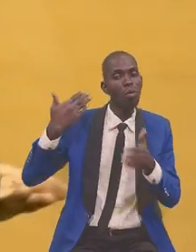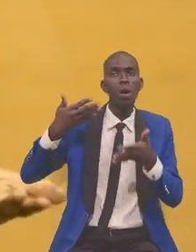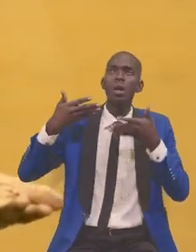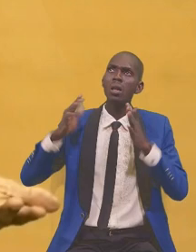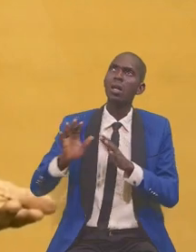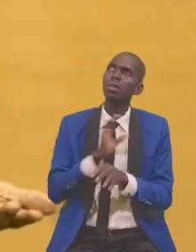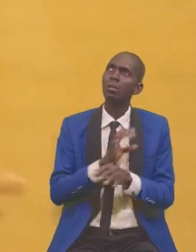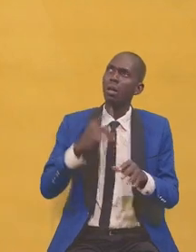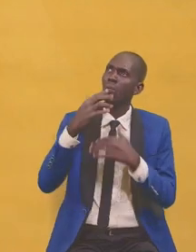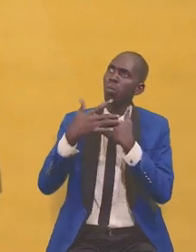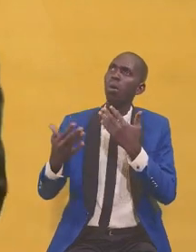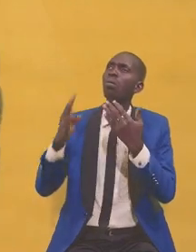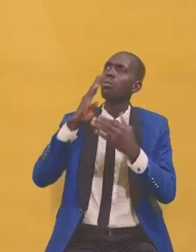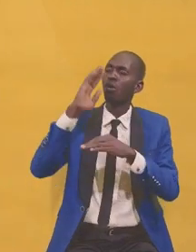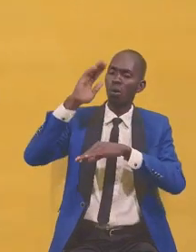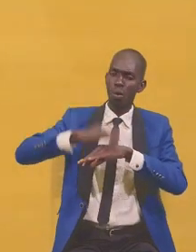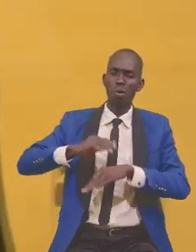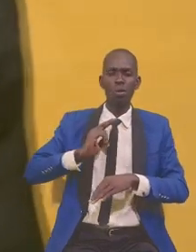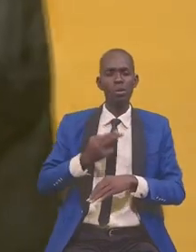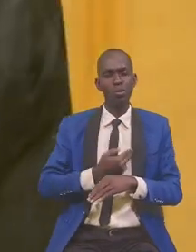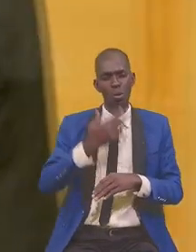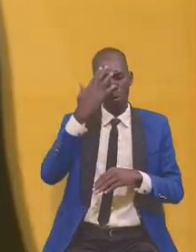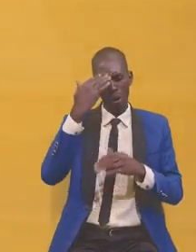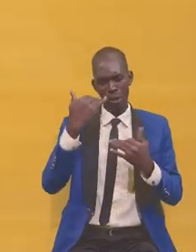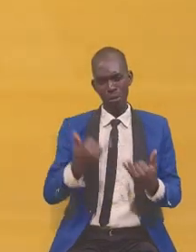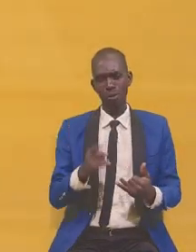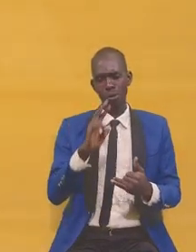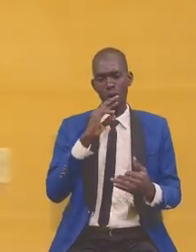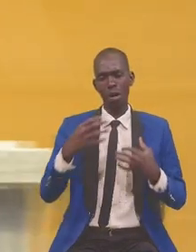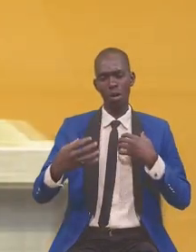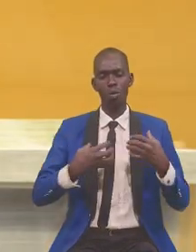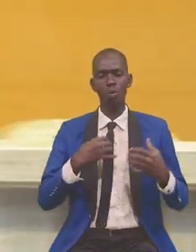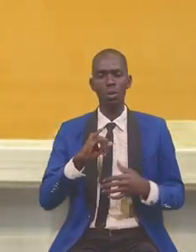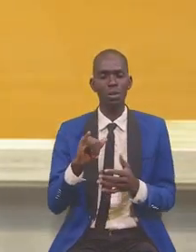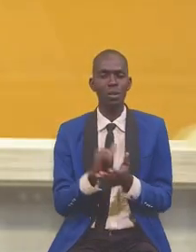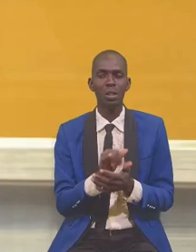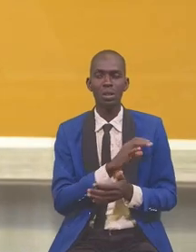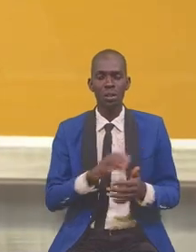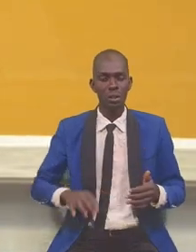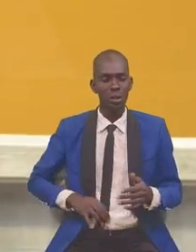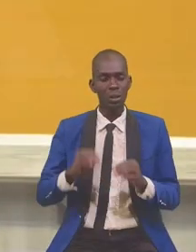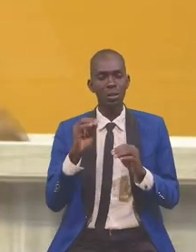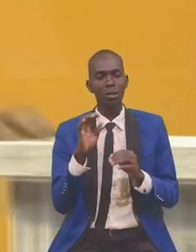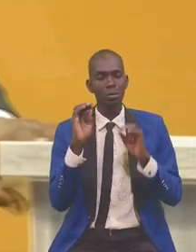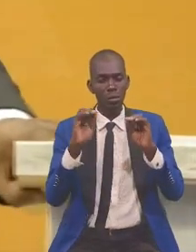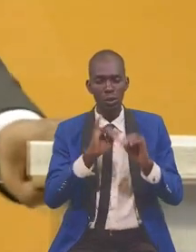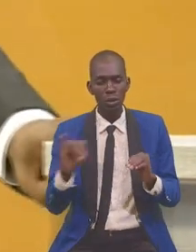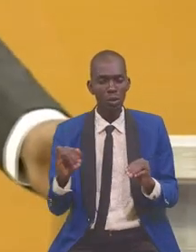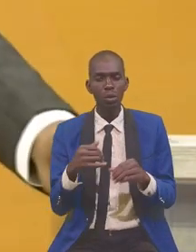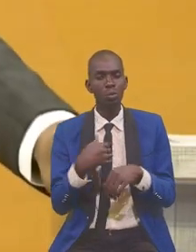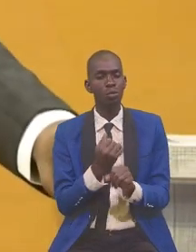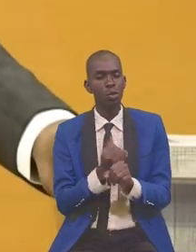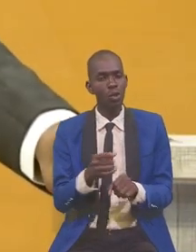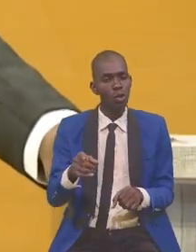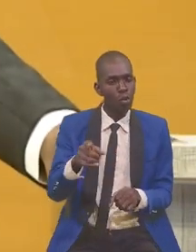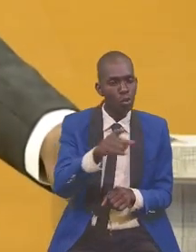So, why are you complaining now that the preaching of Christ makes the people who are preachers to